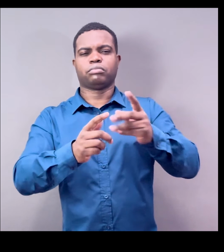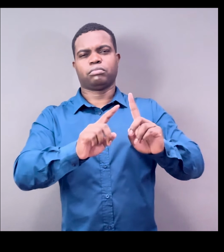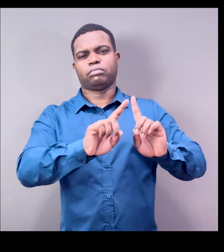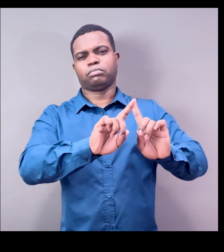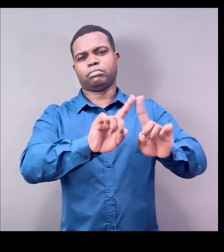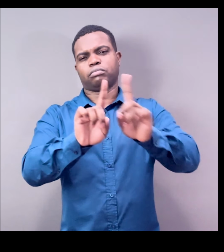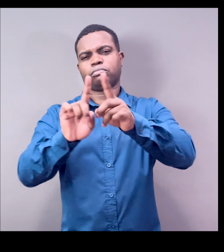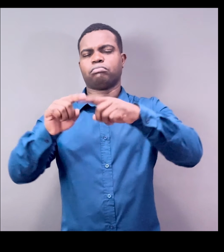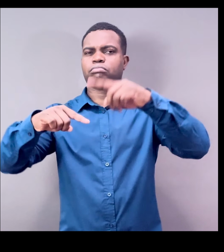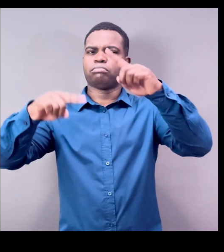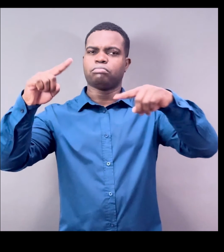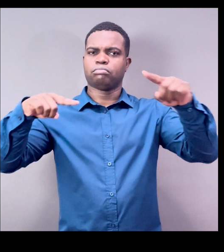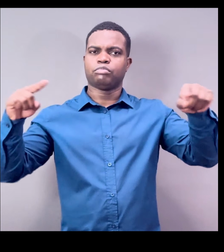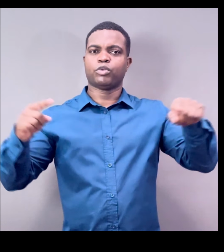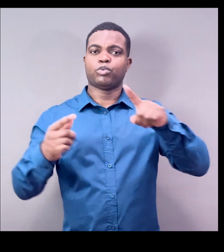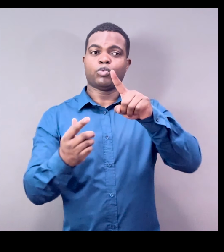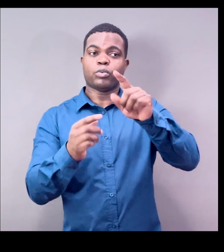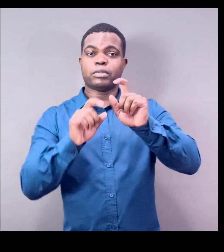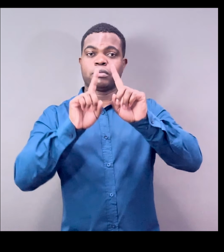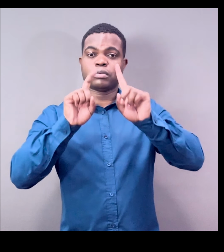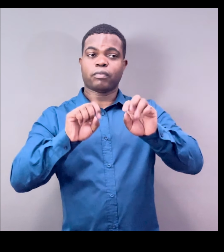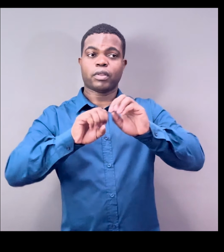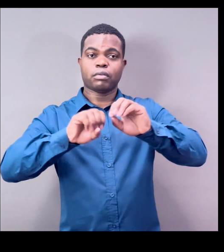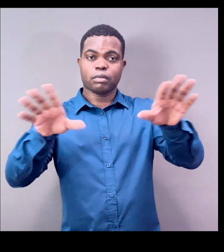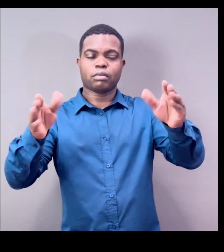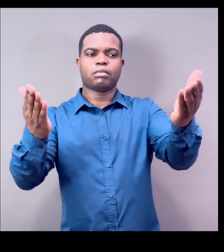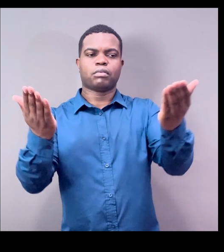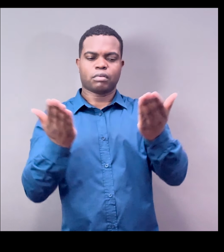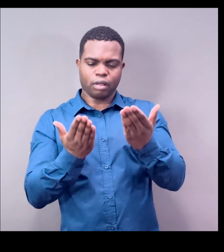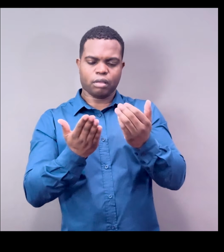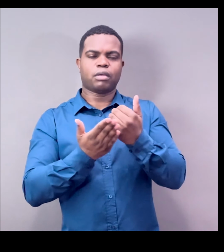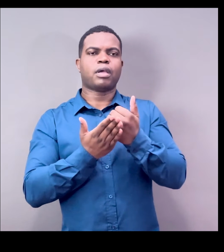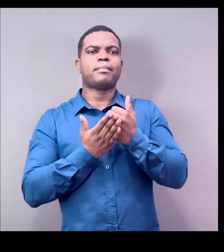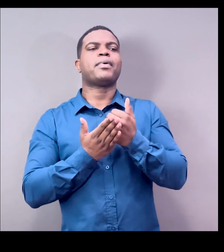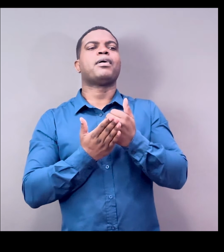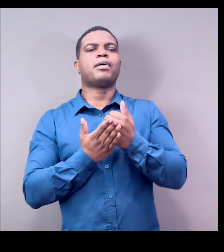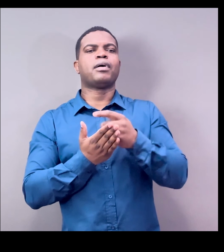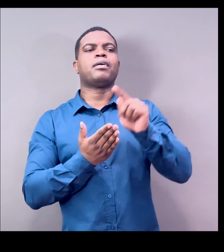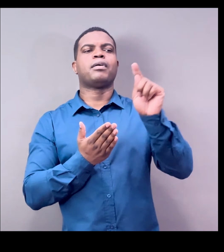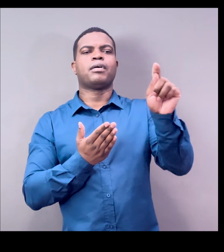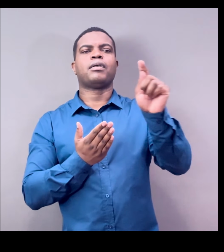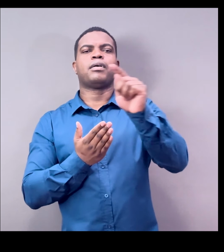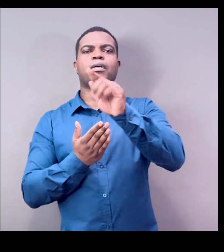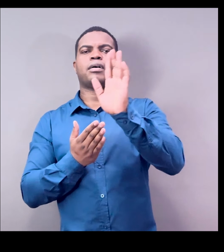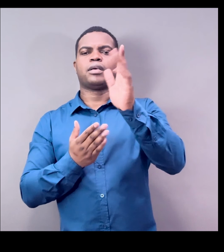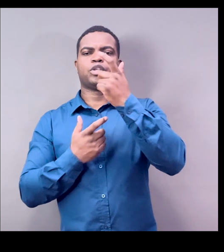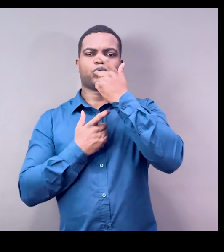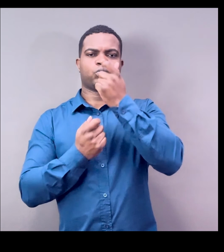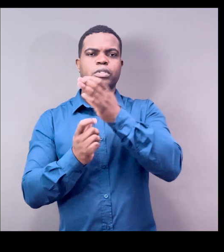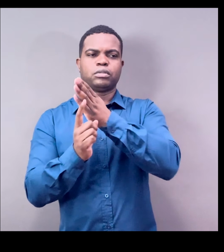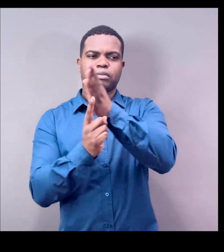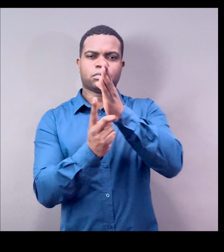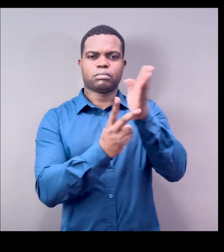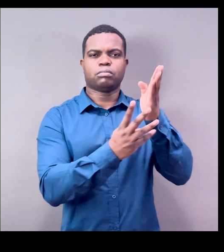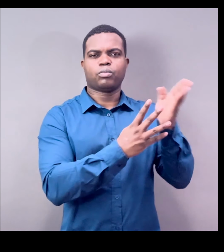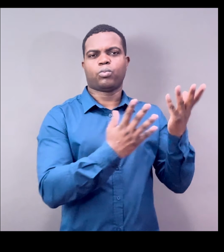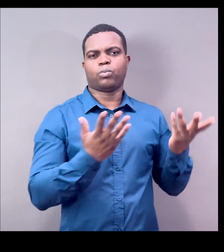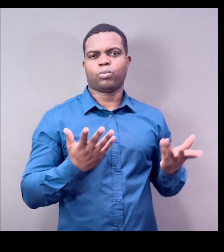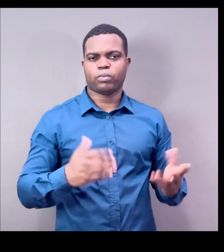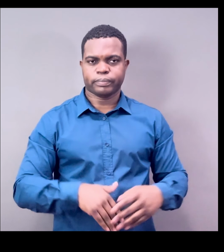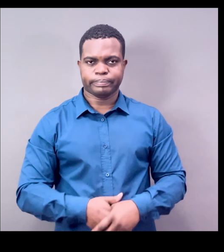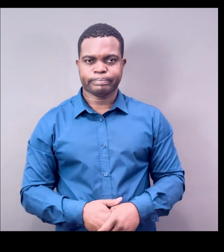help you in getting the interest of these stakeholders.